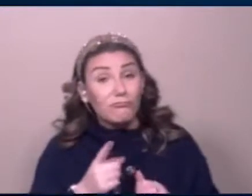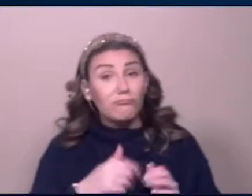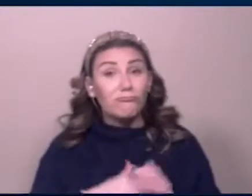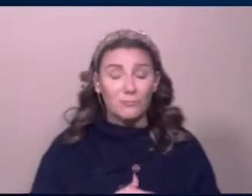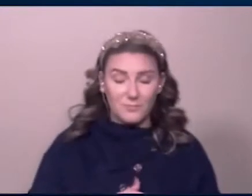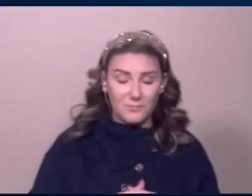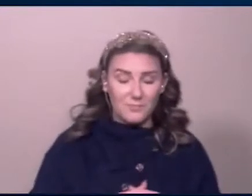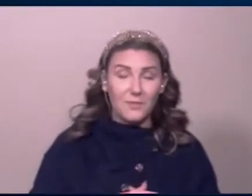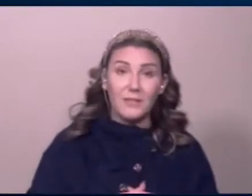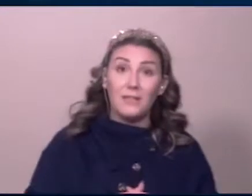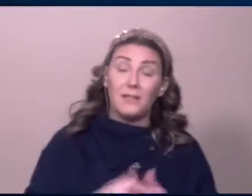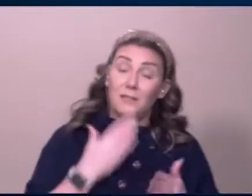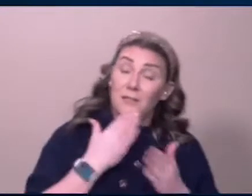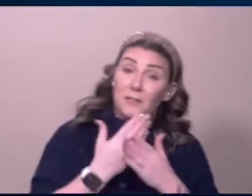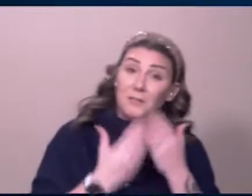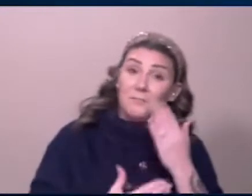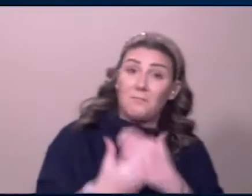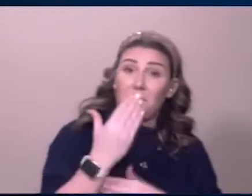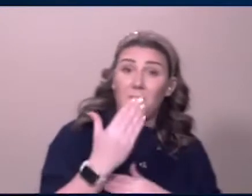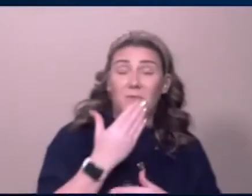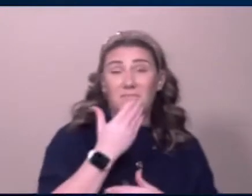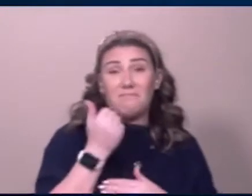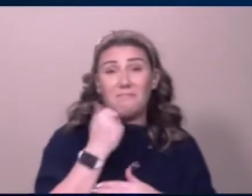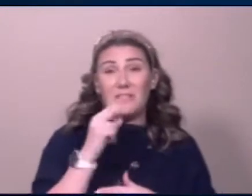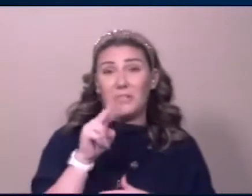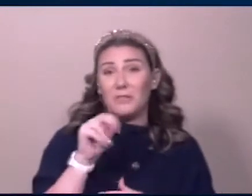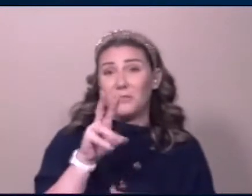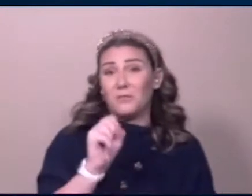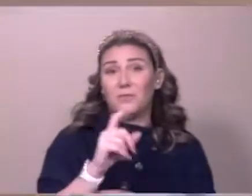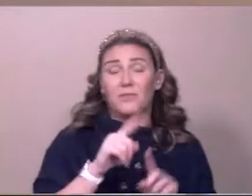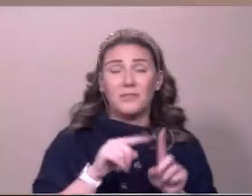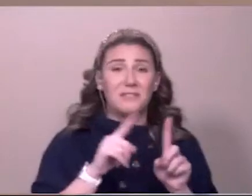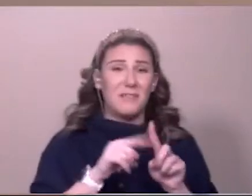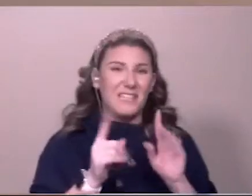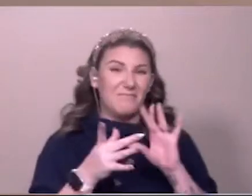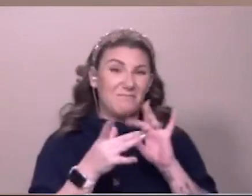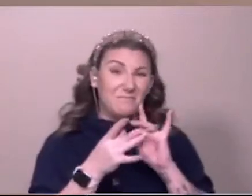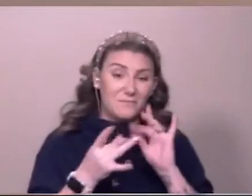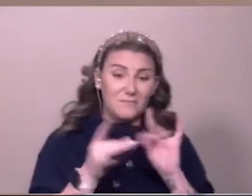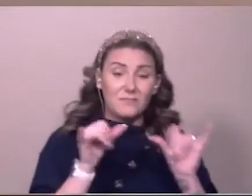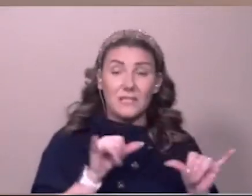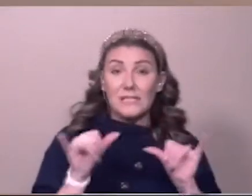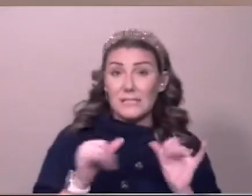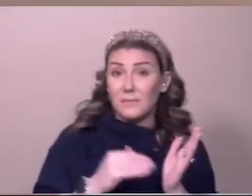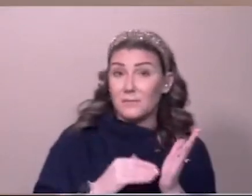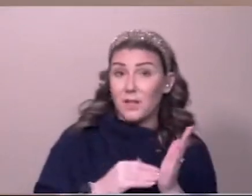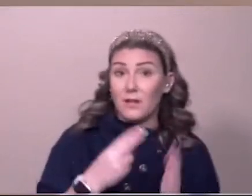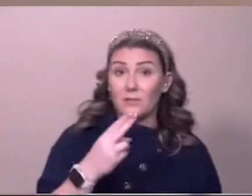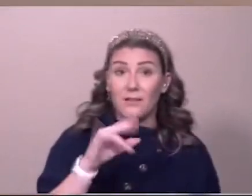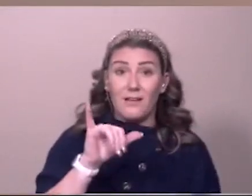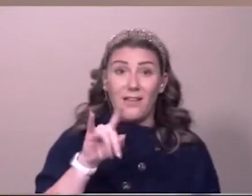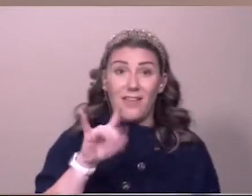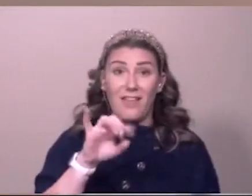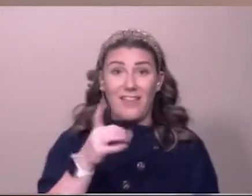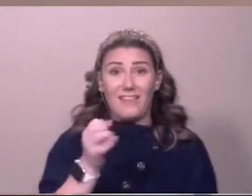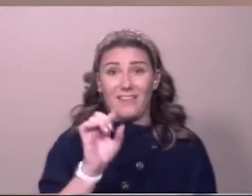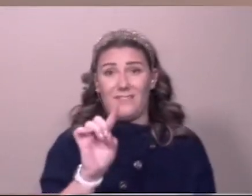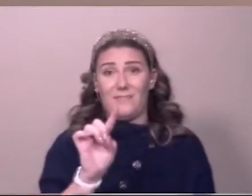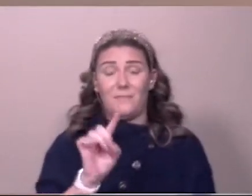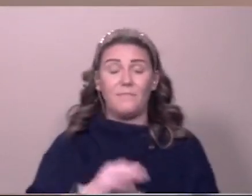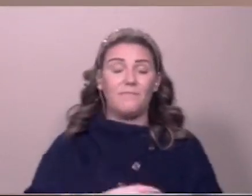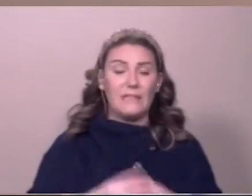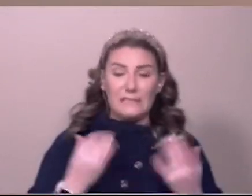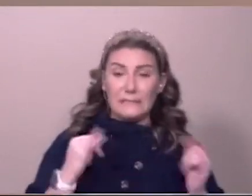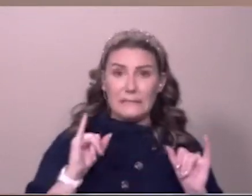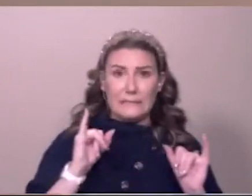I wish I had better news for you, but I'm going to be echoing what Dr. Hyland said. We are still either at